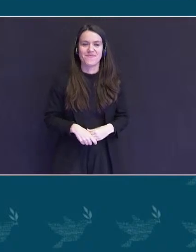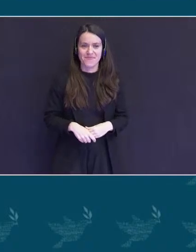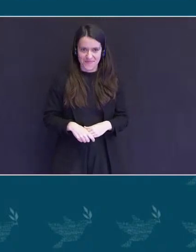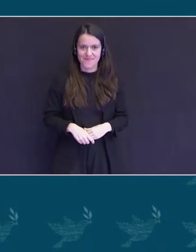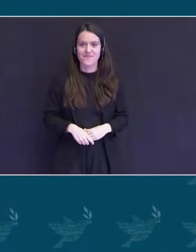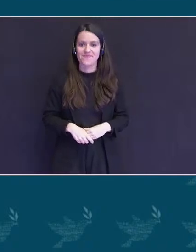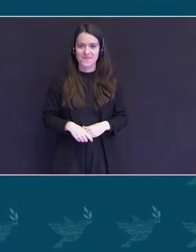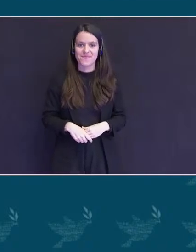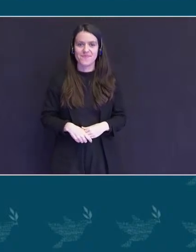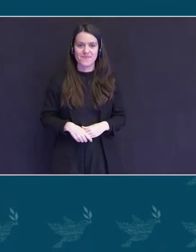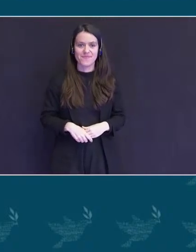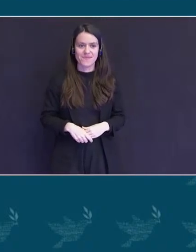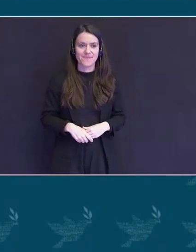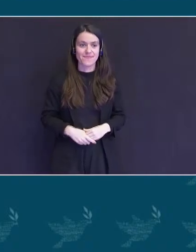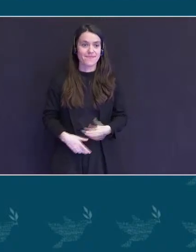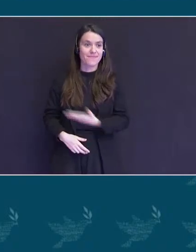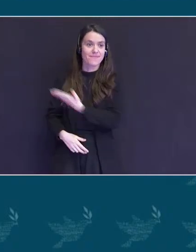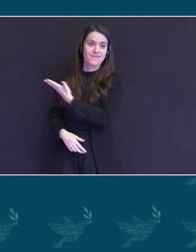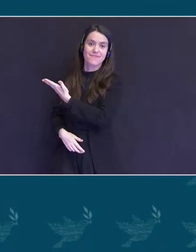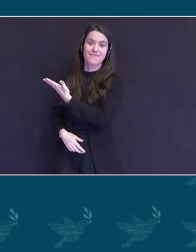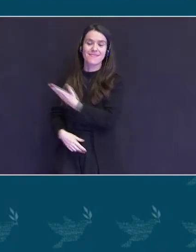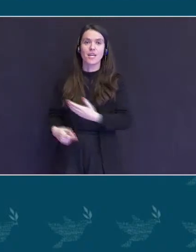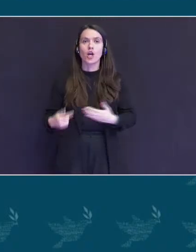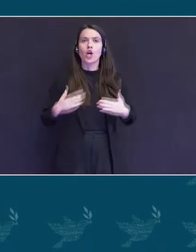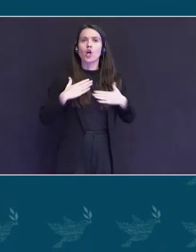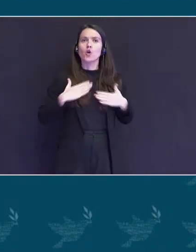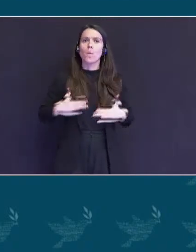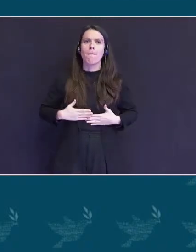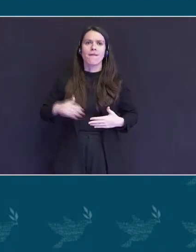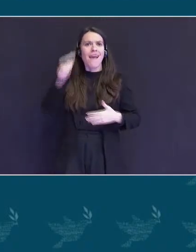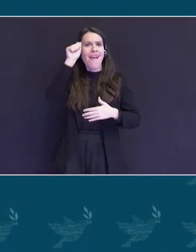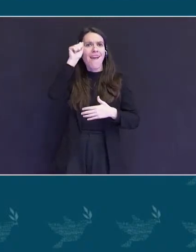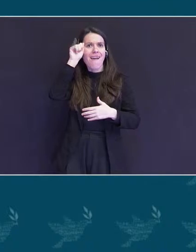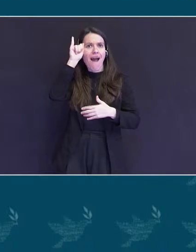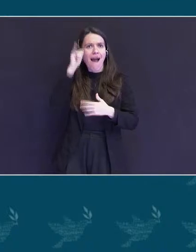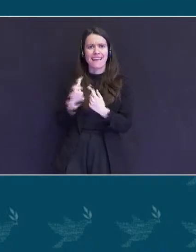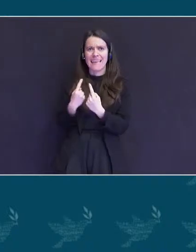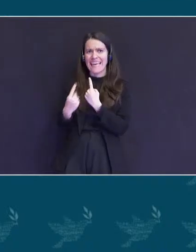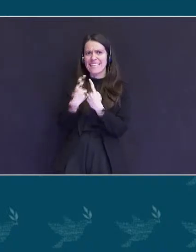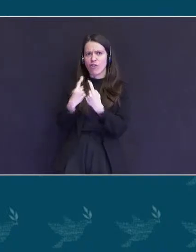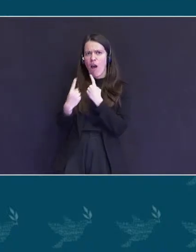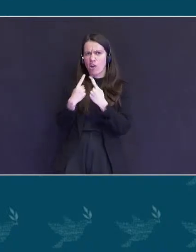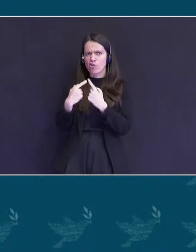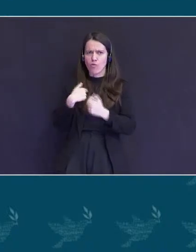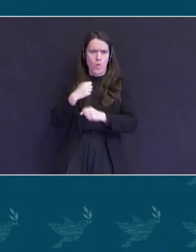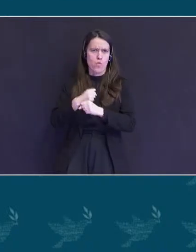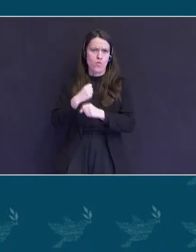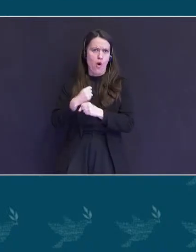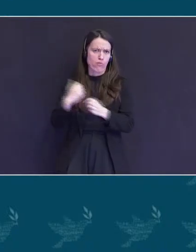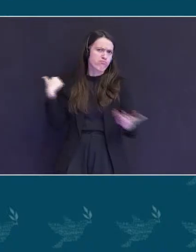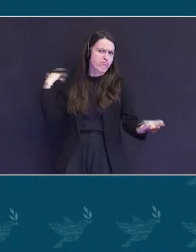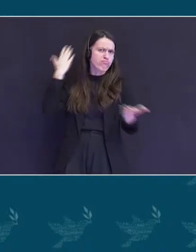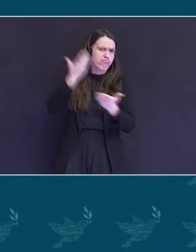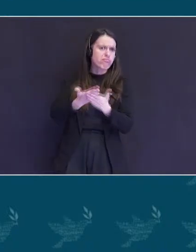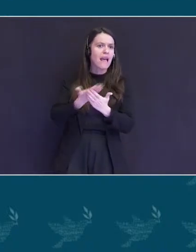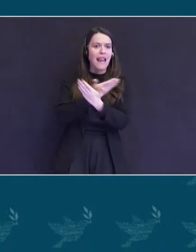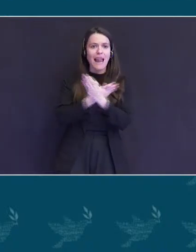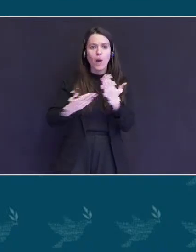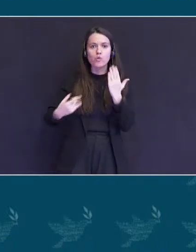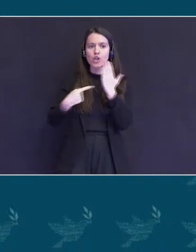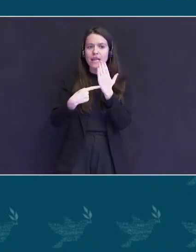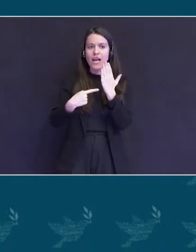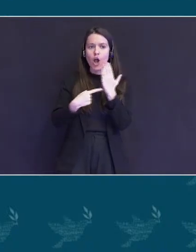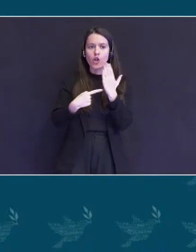Okay. So I've been working on the human-AI interaction through language technology. So the idea is